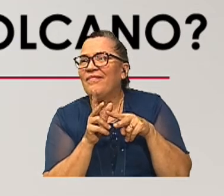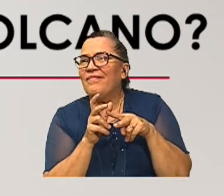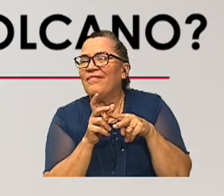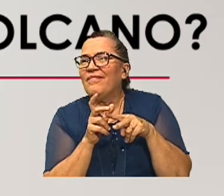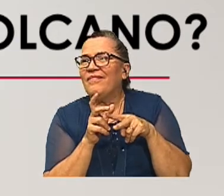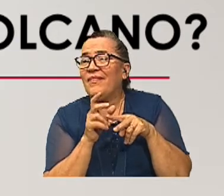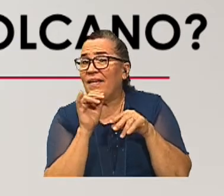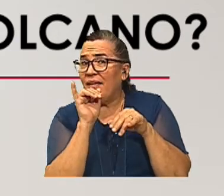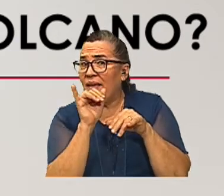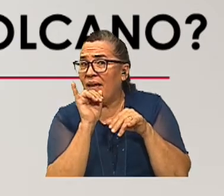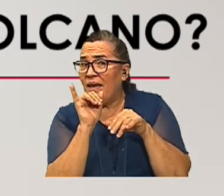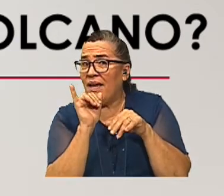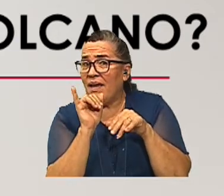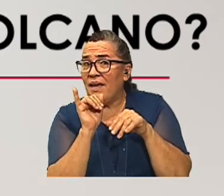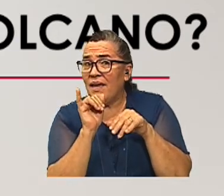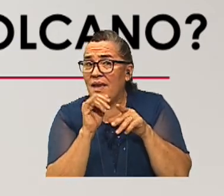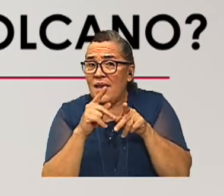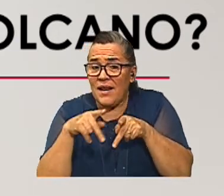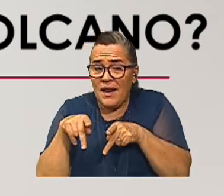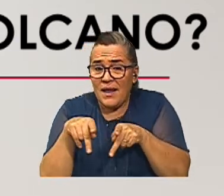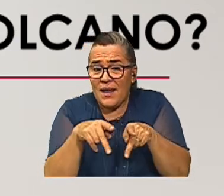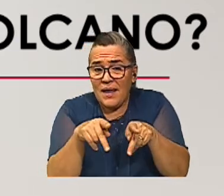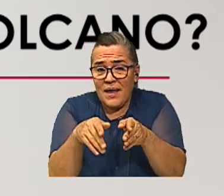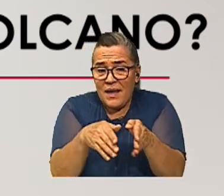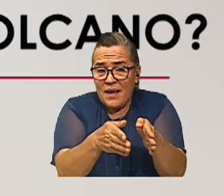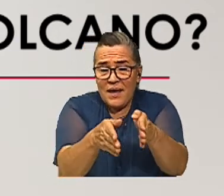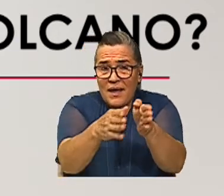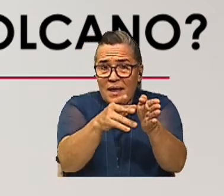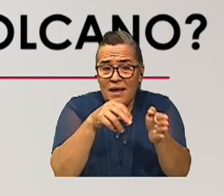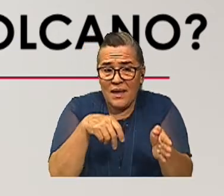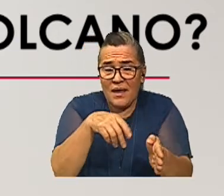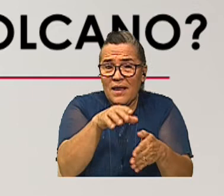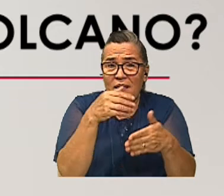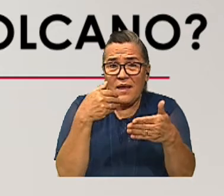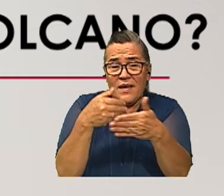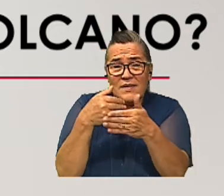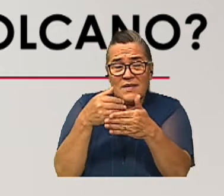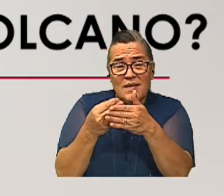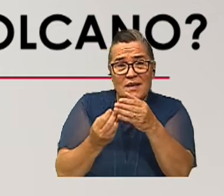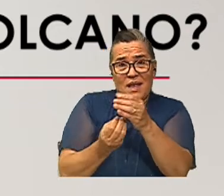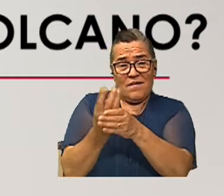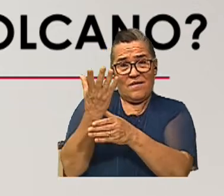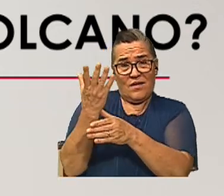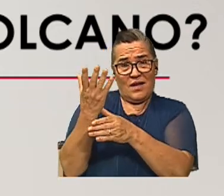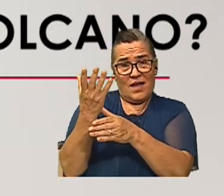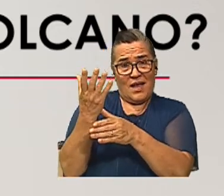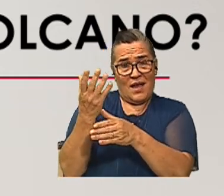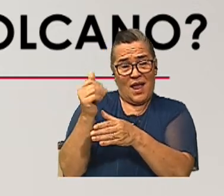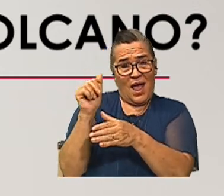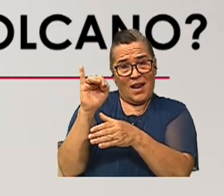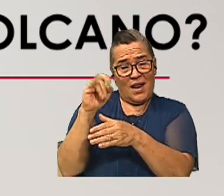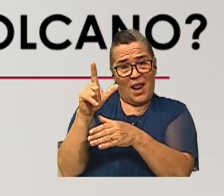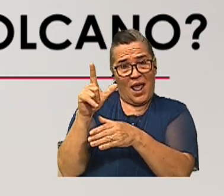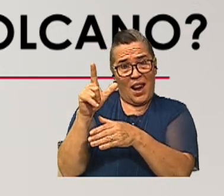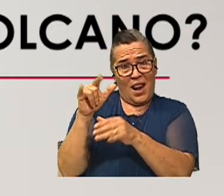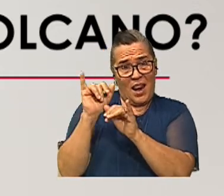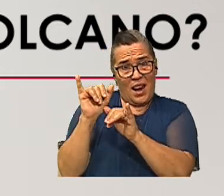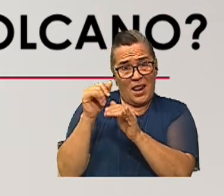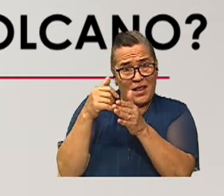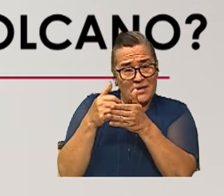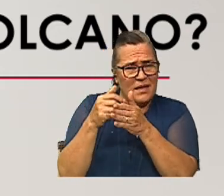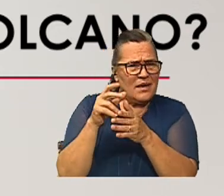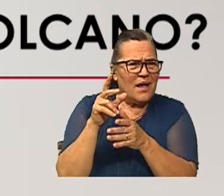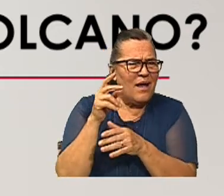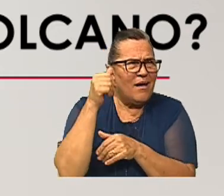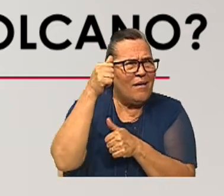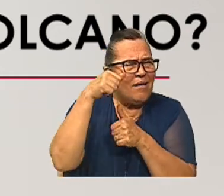Are there trails near Adenal volcano? Are there trails? Let's check